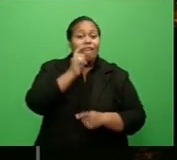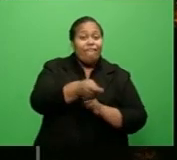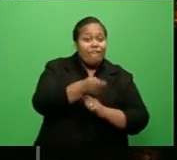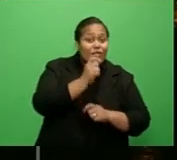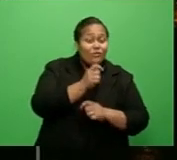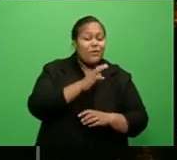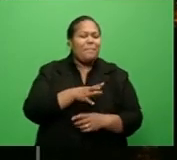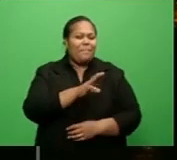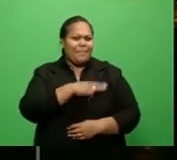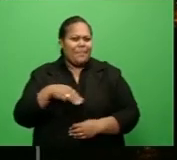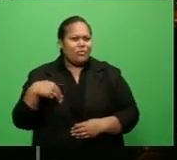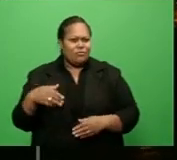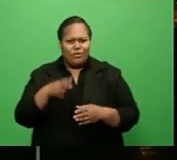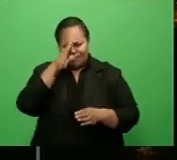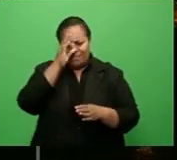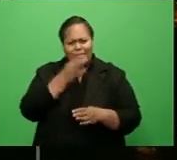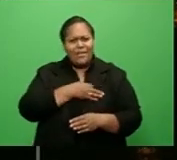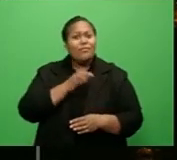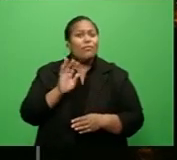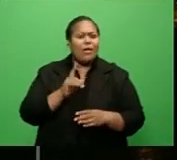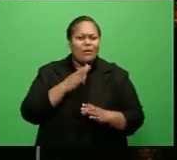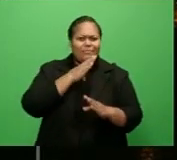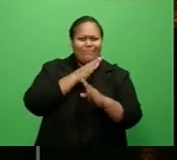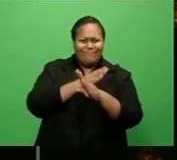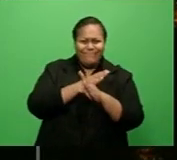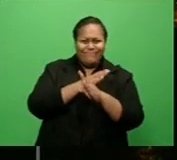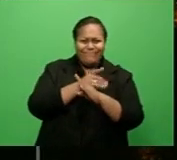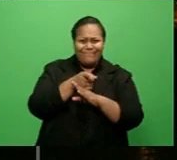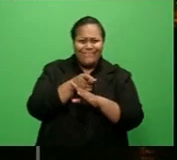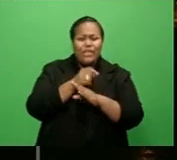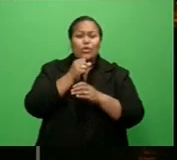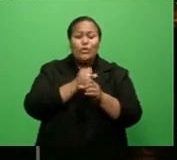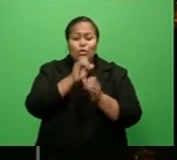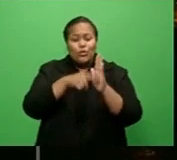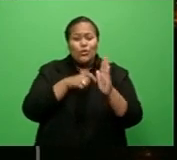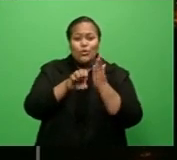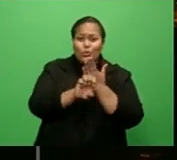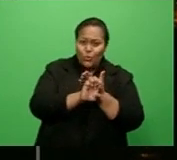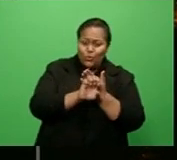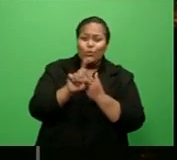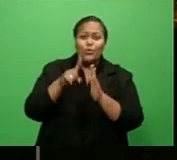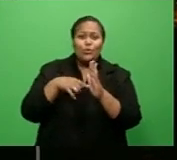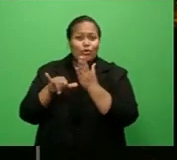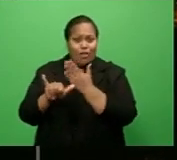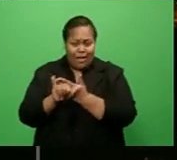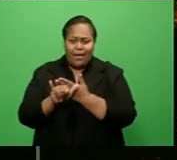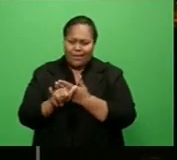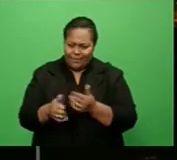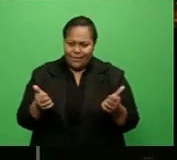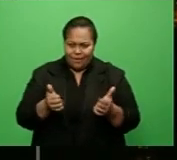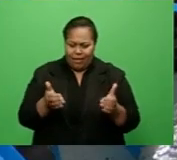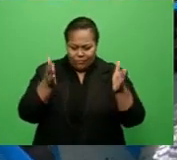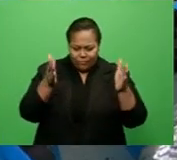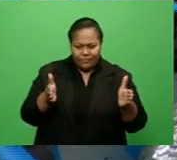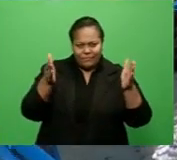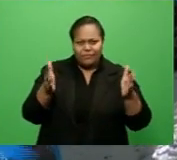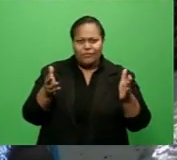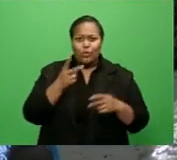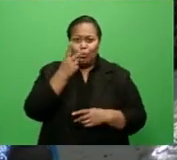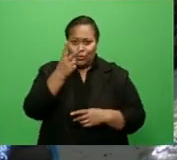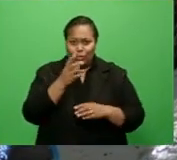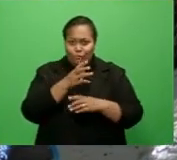the seasonal ban on kawakawa and donu from June to July was sufficient for the 2 species to reproduce. Minister